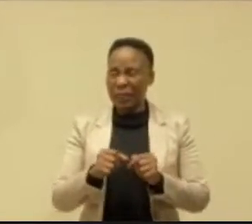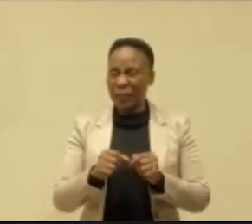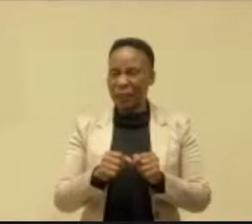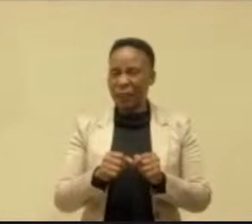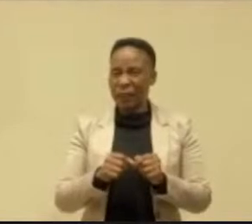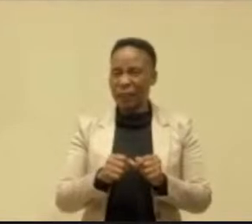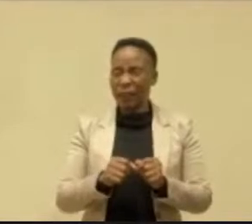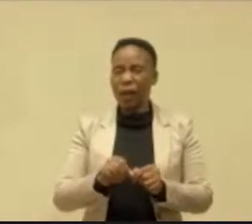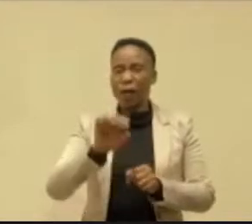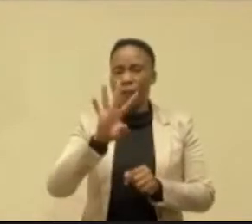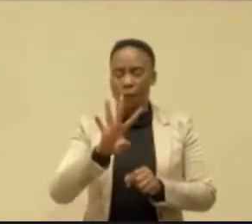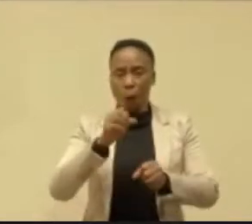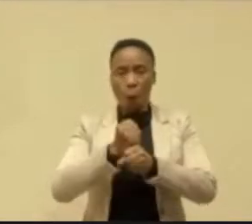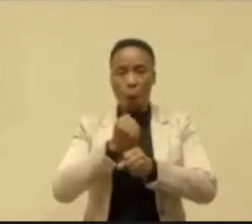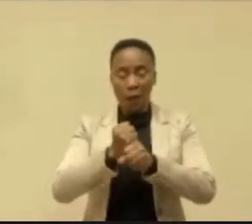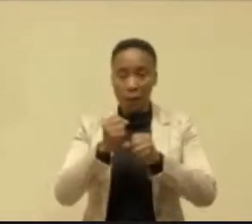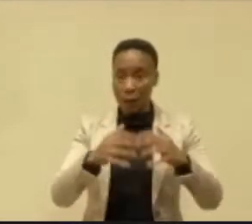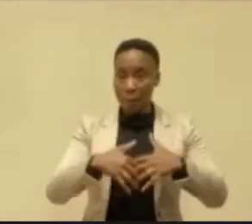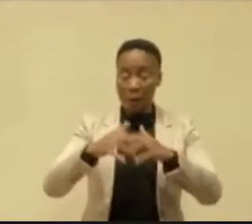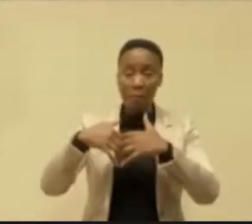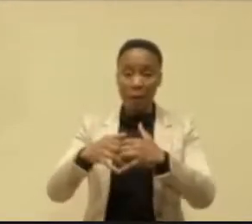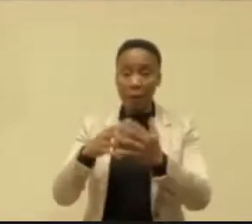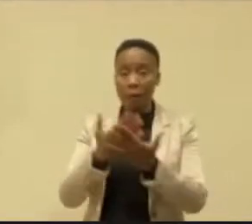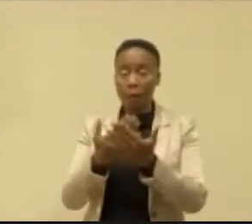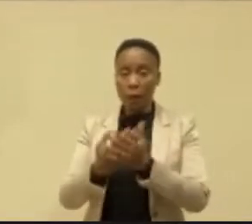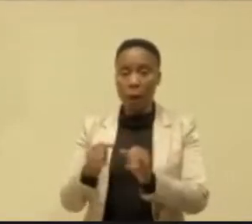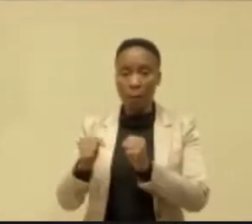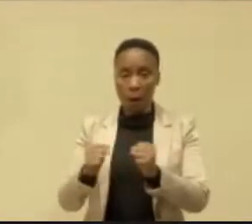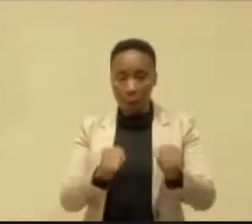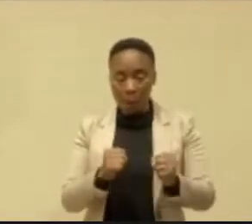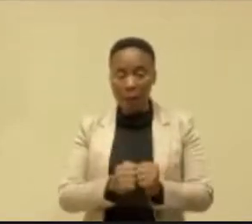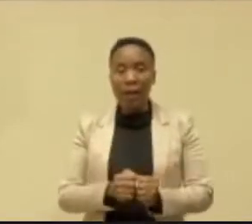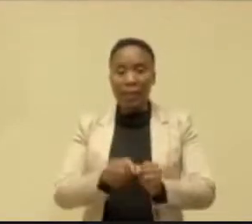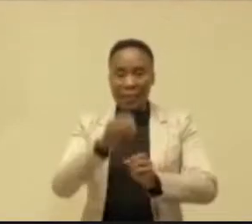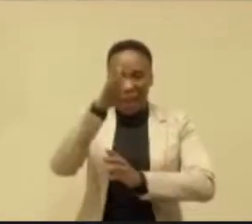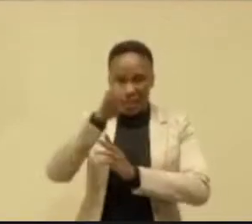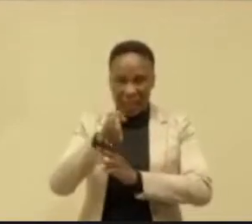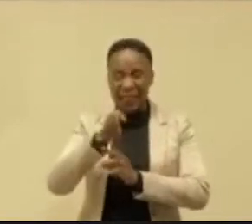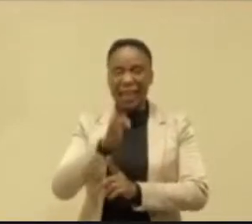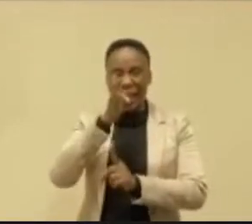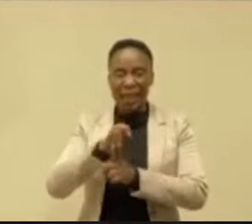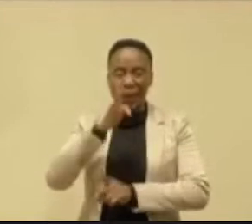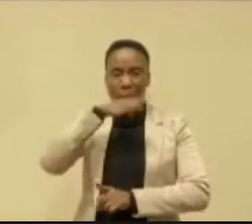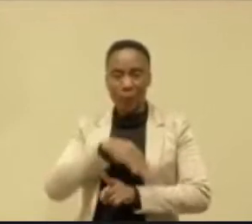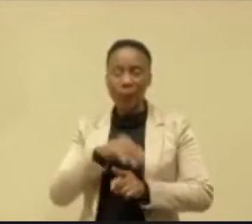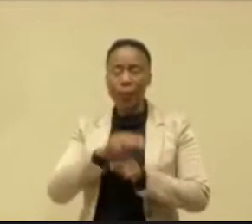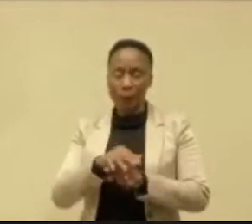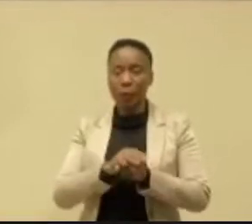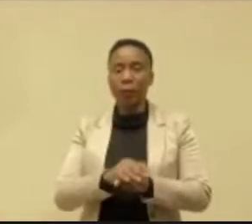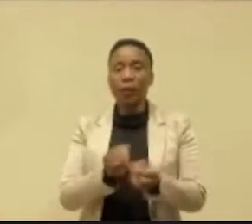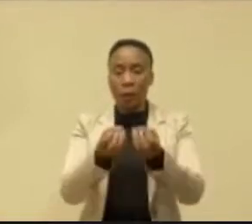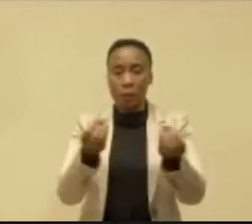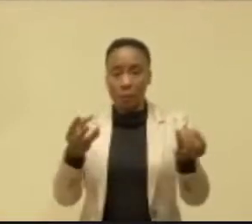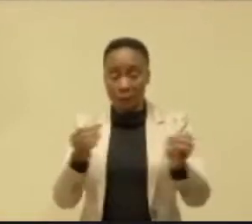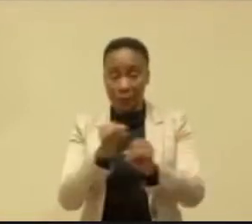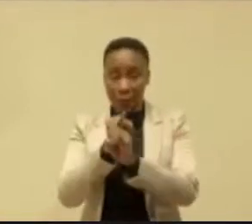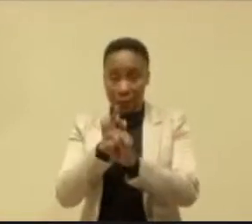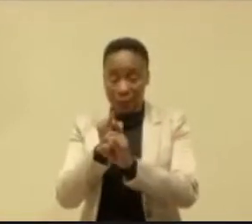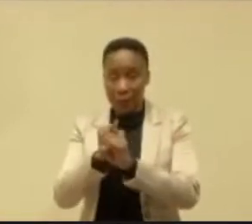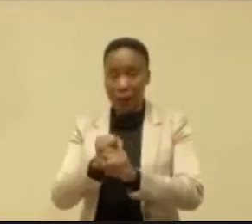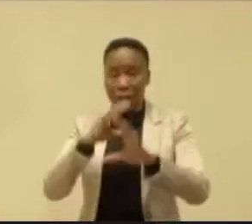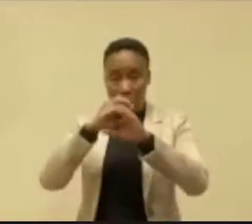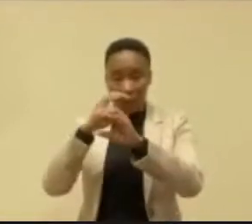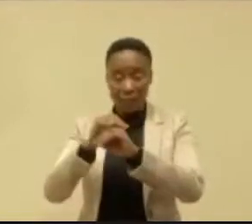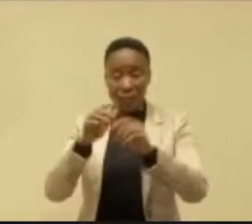four jobs are created to sustain and in a direct and indirect form in terms of supplier industries a focus in